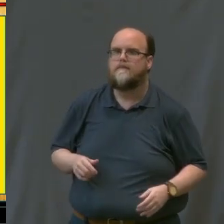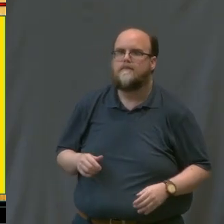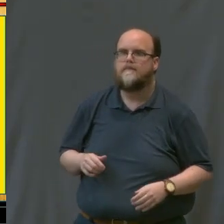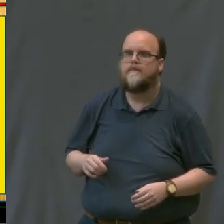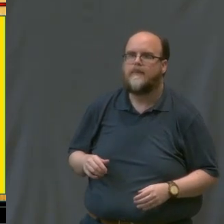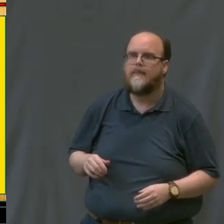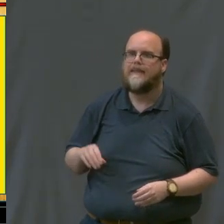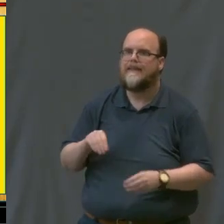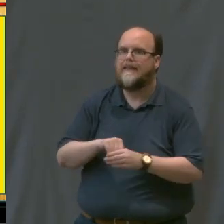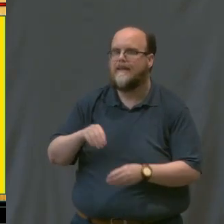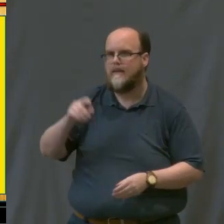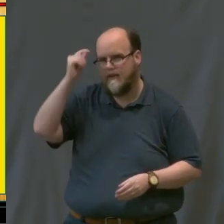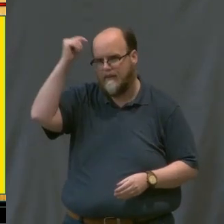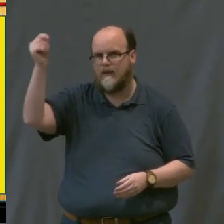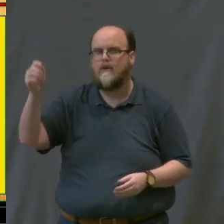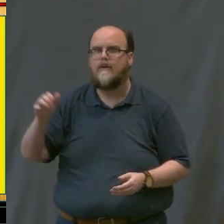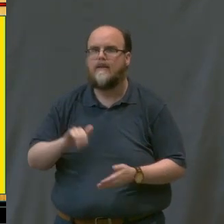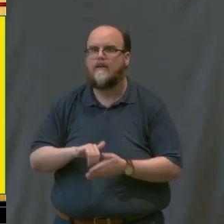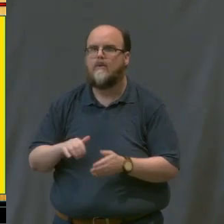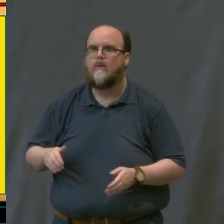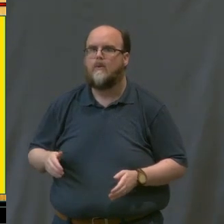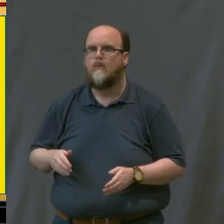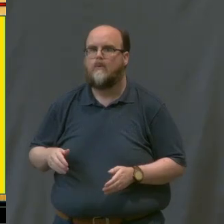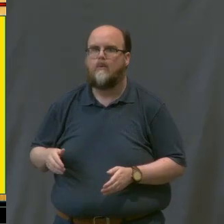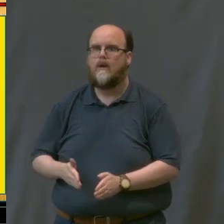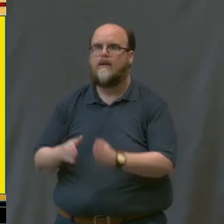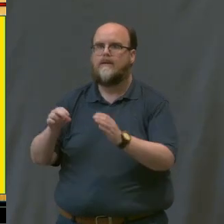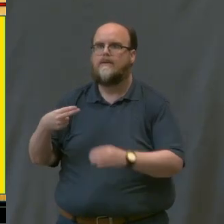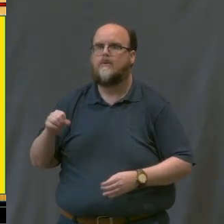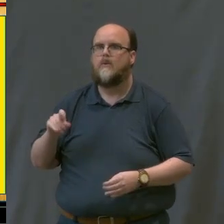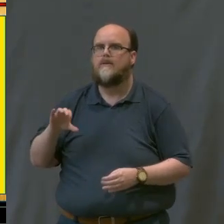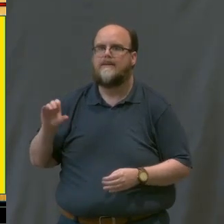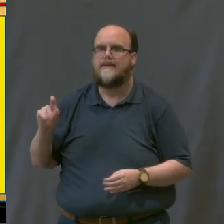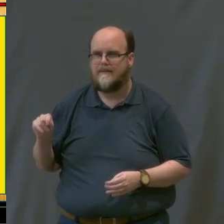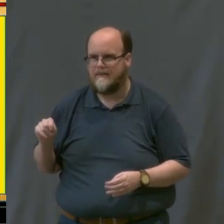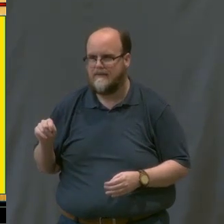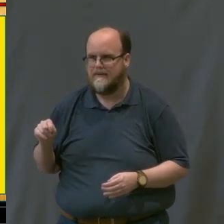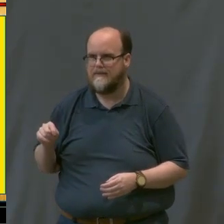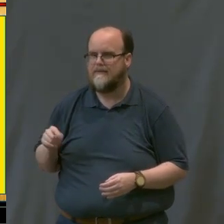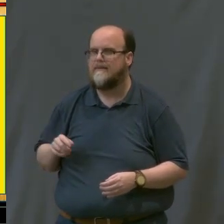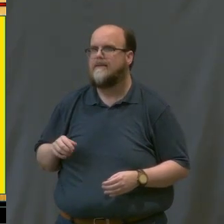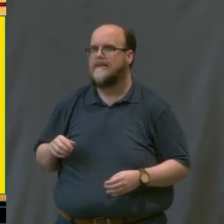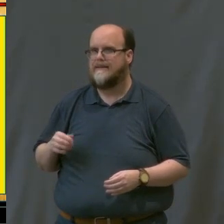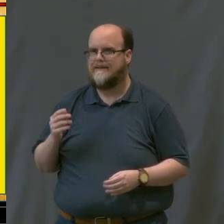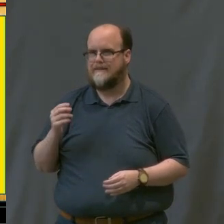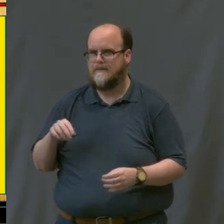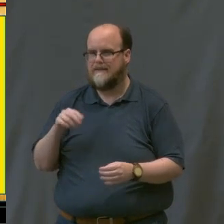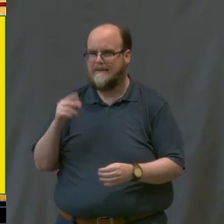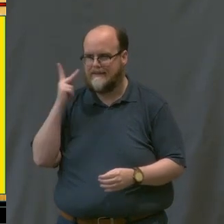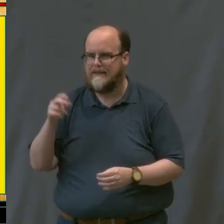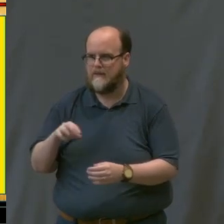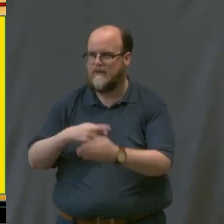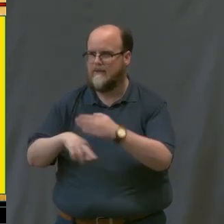In theory, that's the way historicists, I can't say that word, view Revelation.